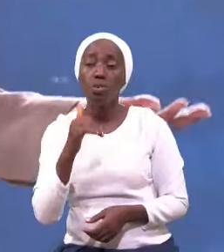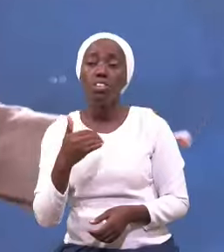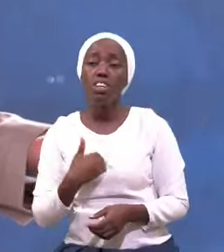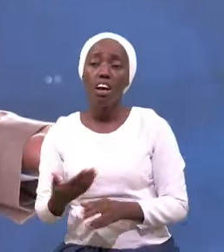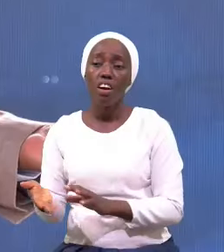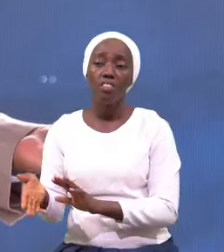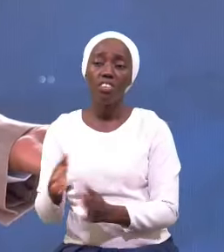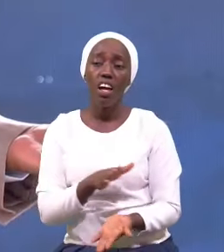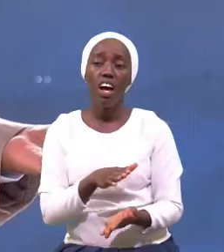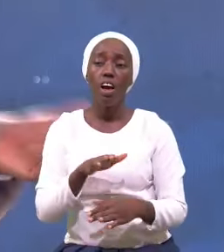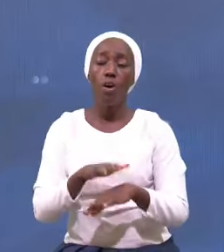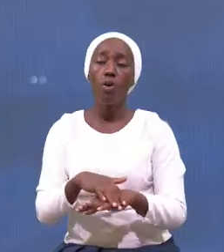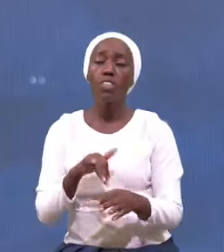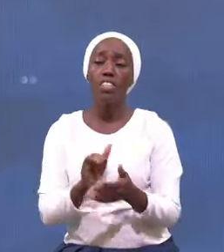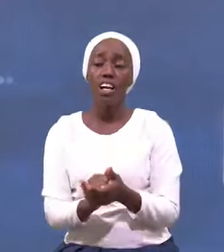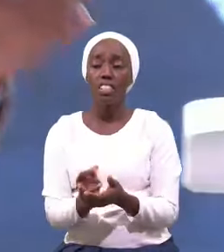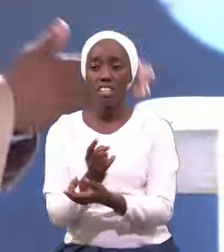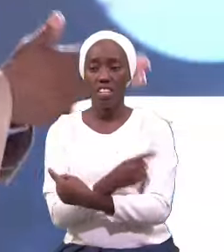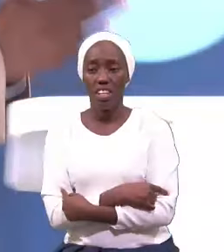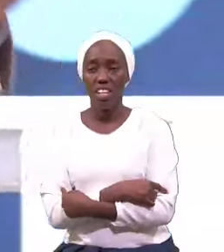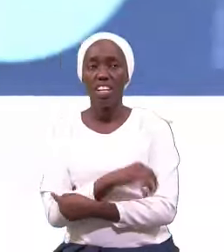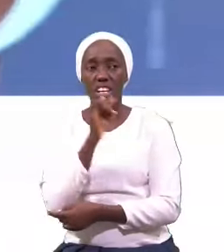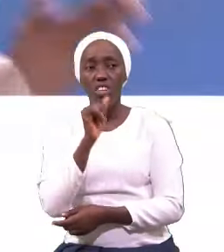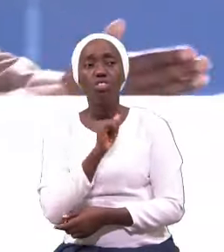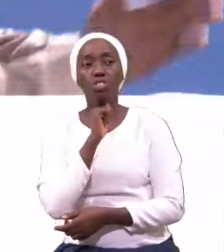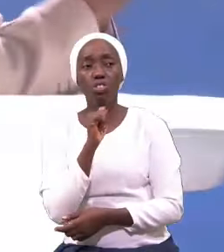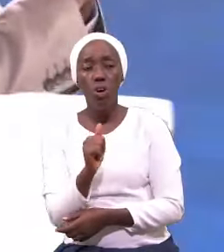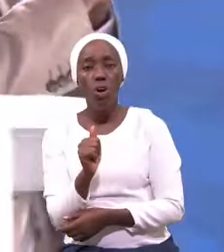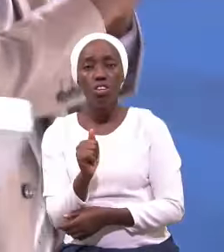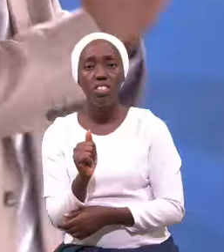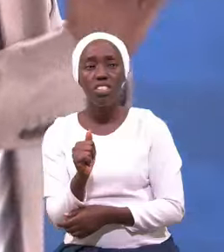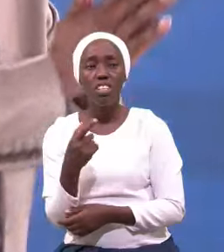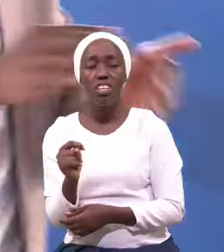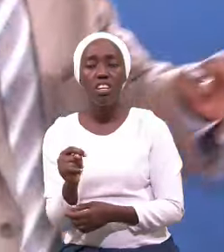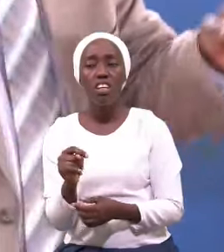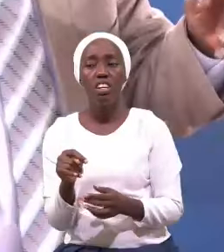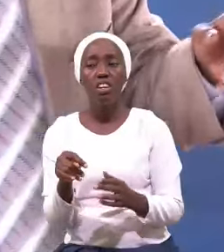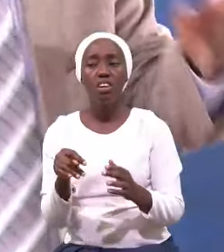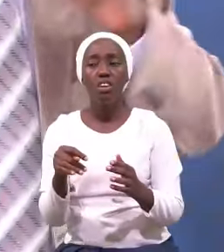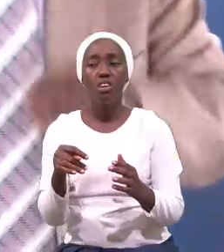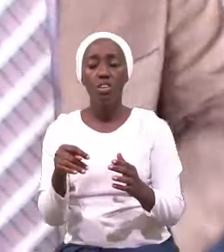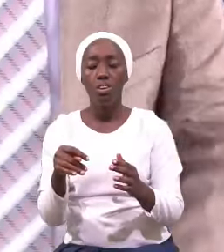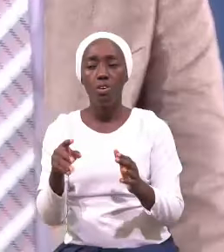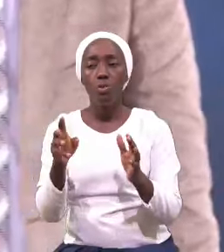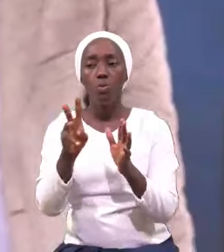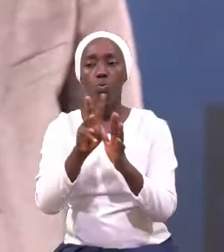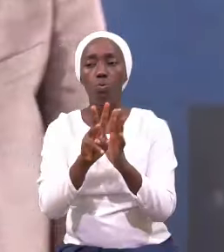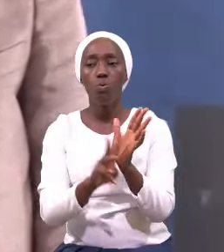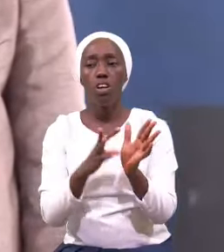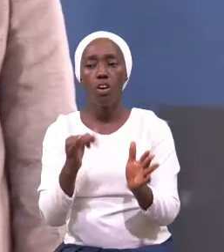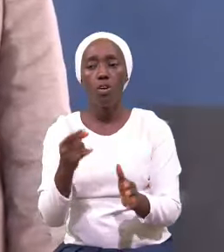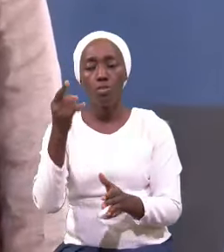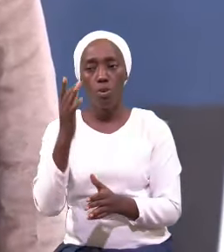It's not the will of God. It was lying against the Spirit that cut short his